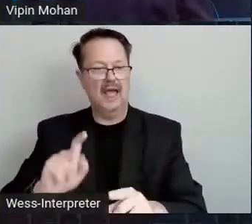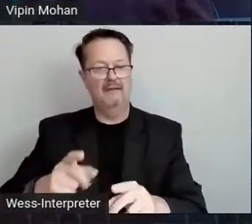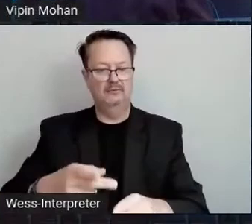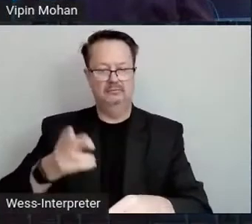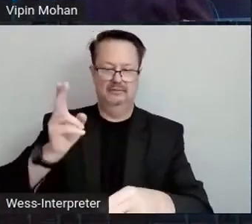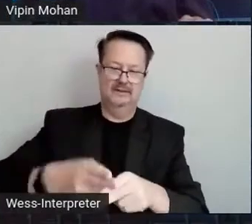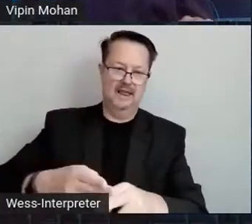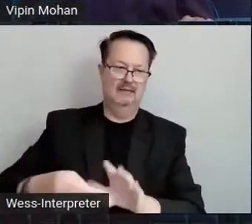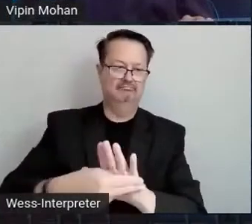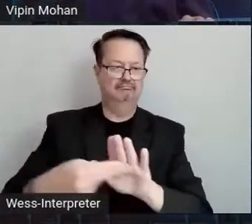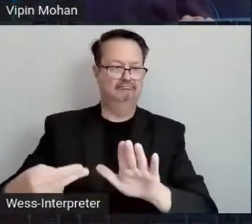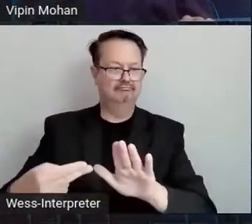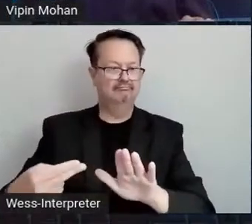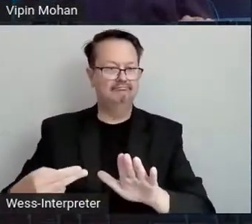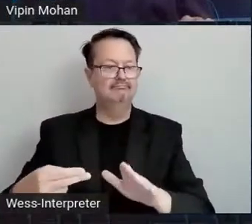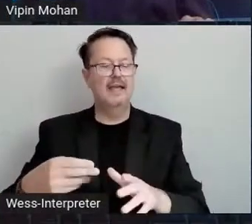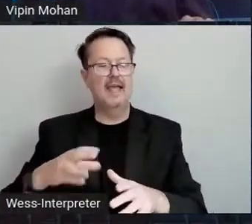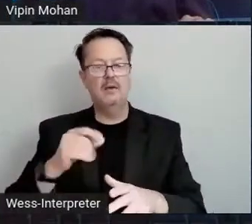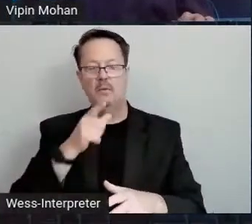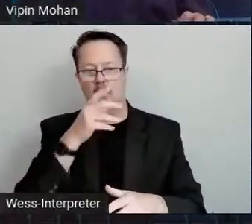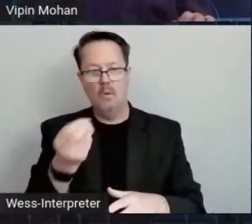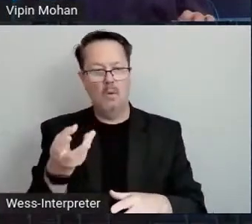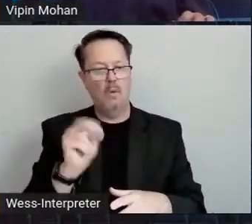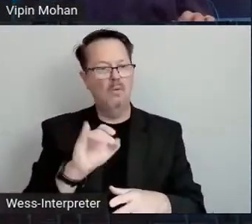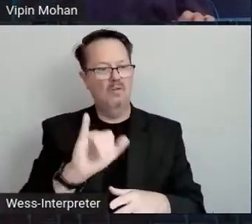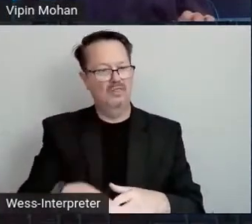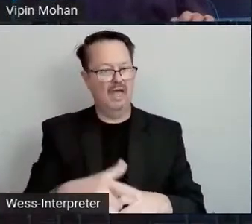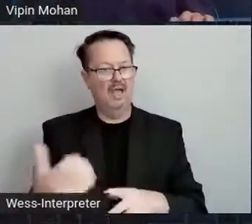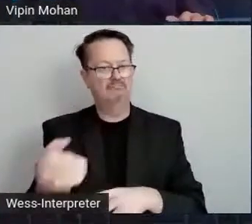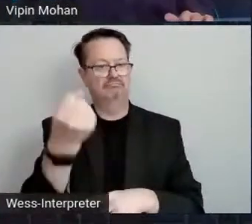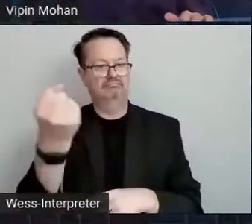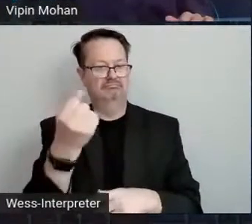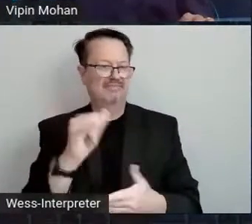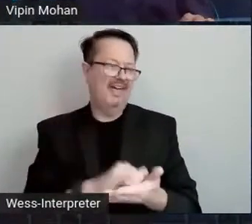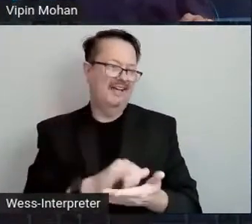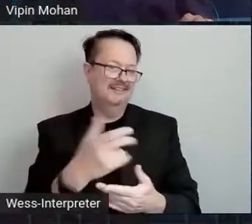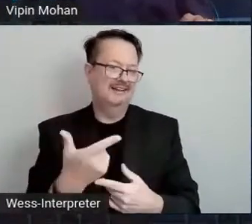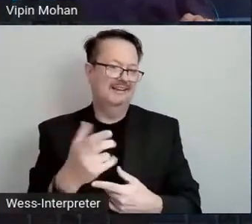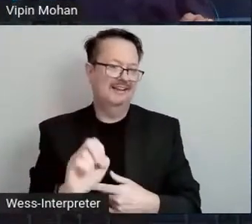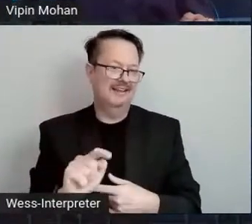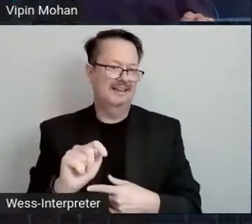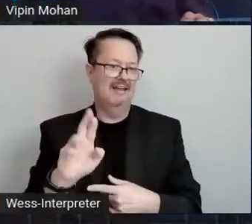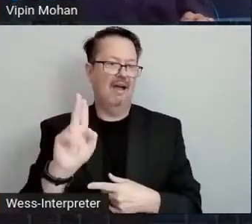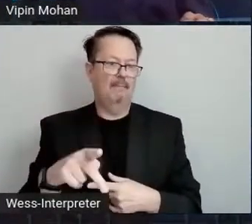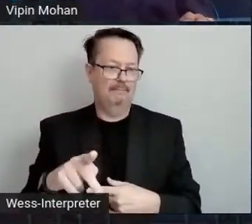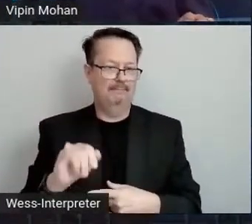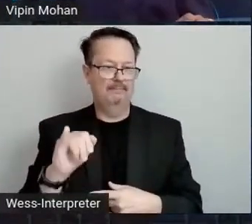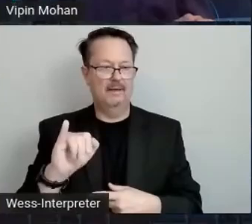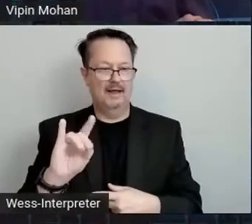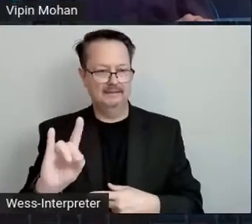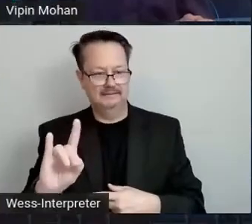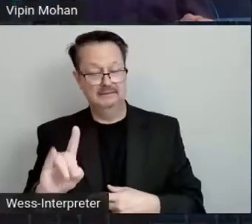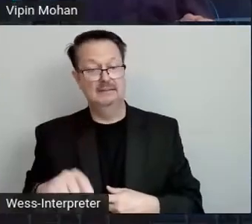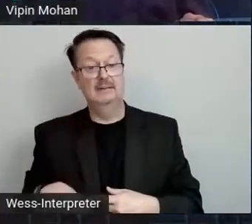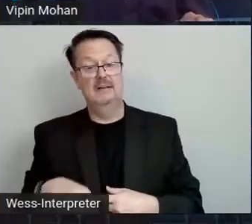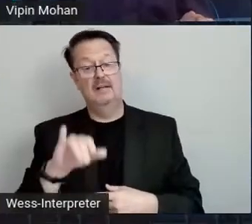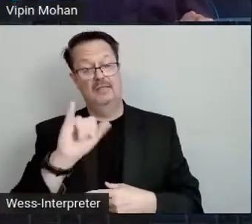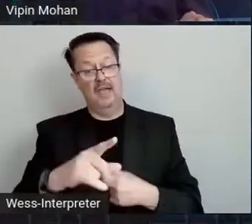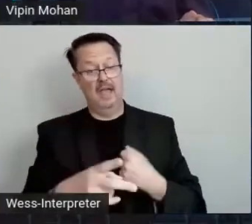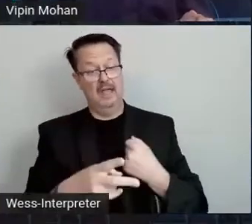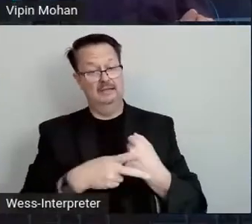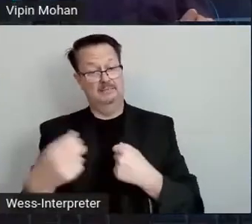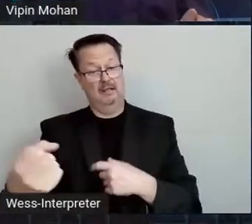and the owner for the repository. So this is basically a GitHub ID. The repository here, if it doesn't